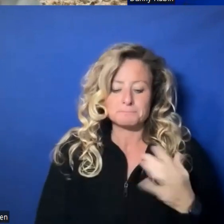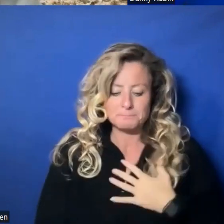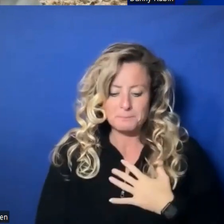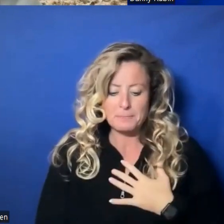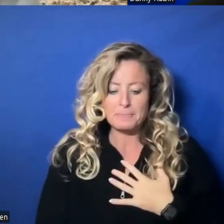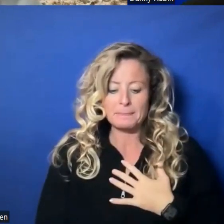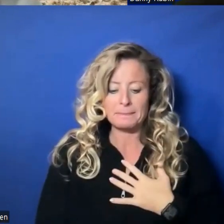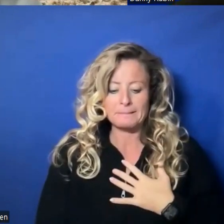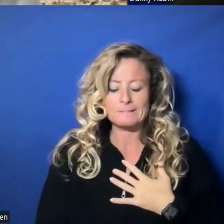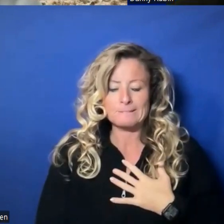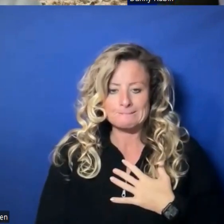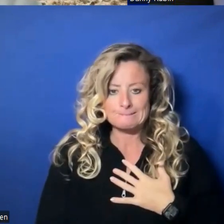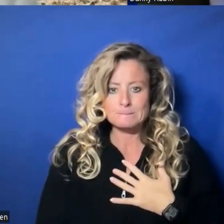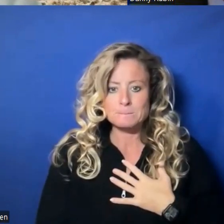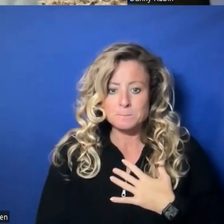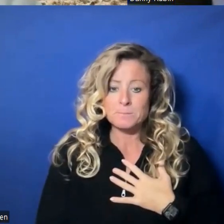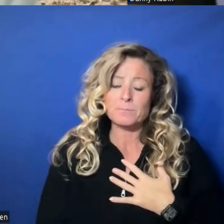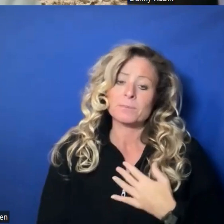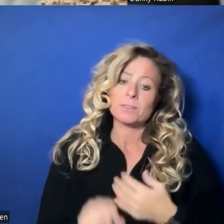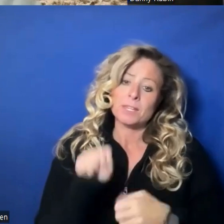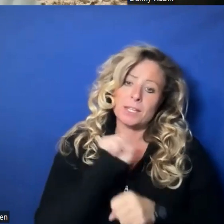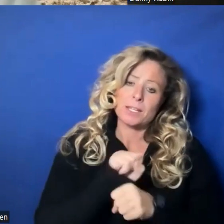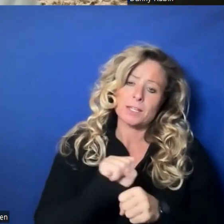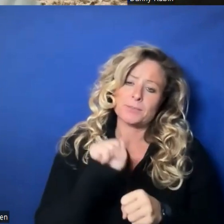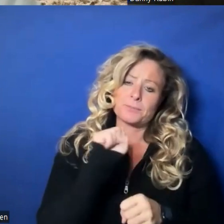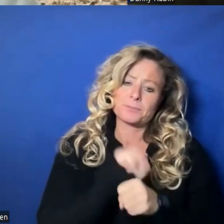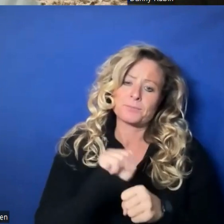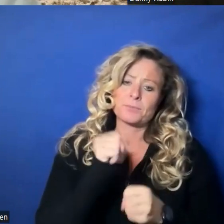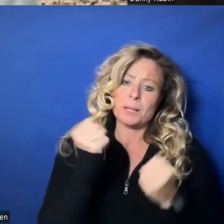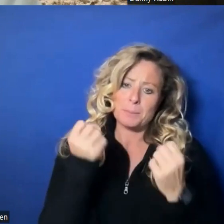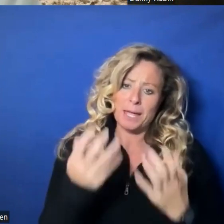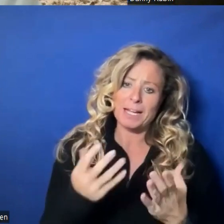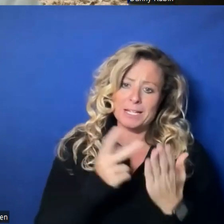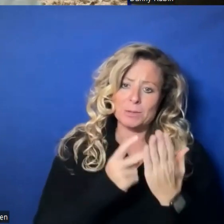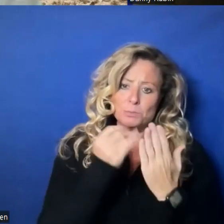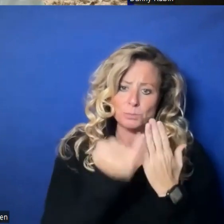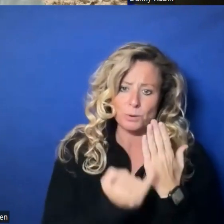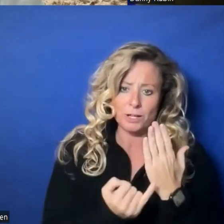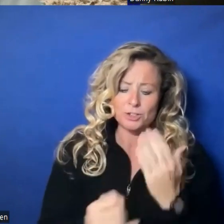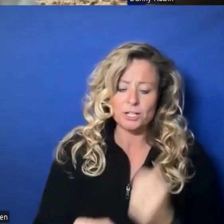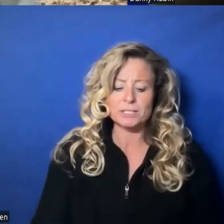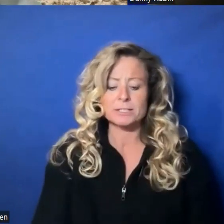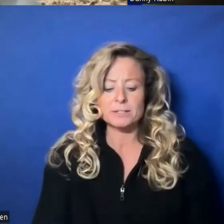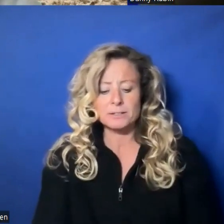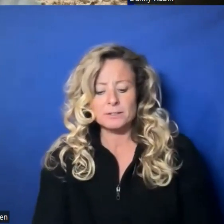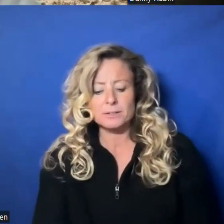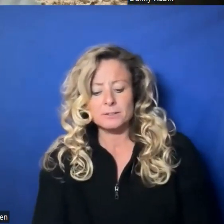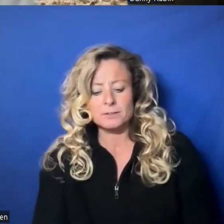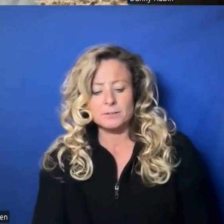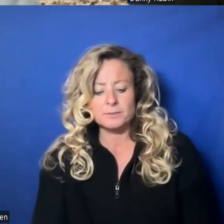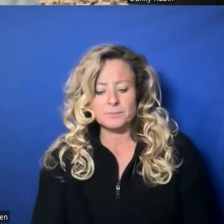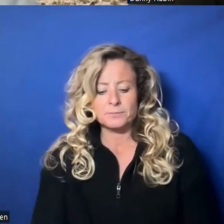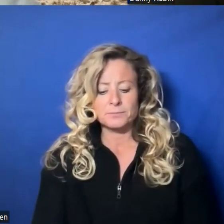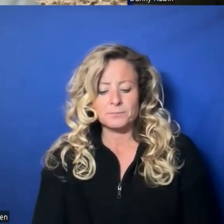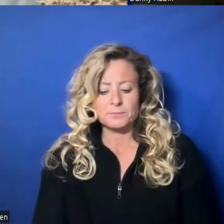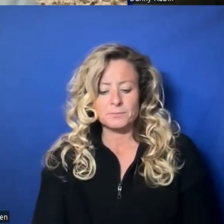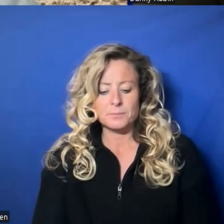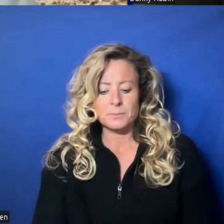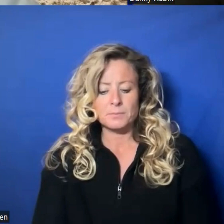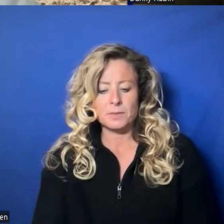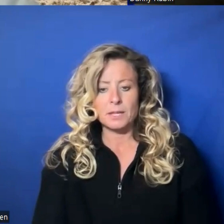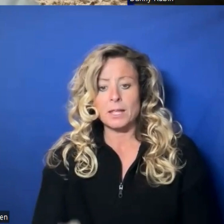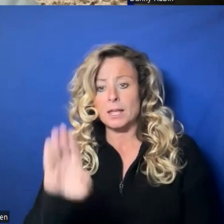And I've been working on many projects. For example, in the biomedical